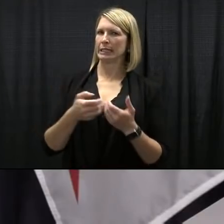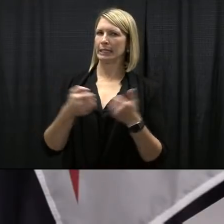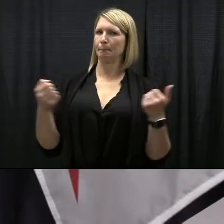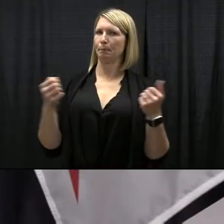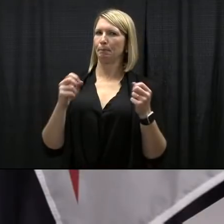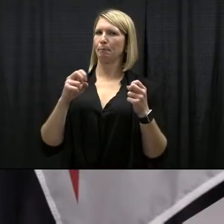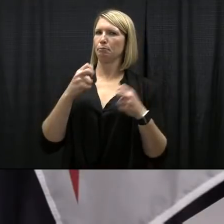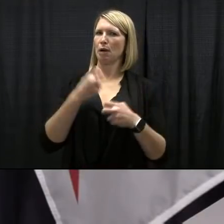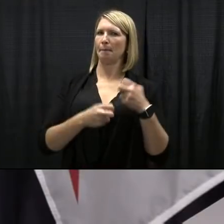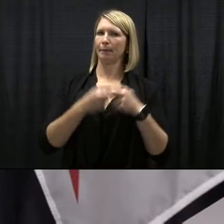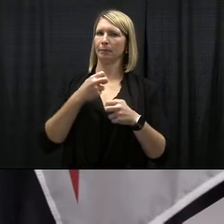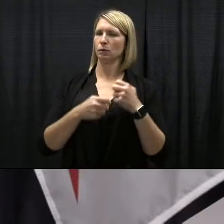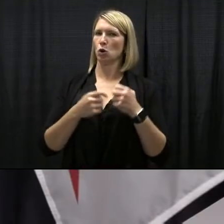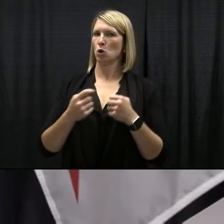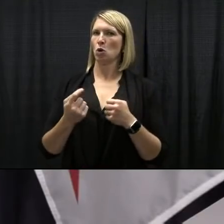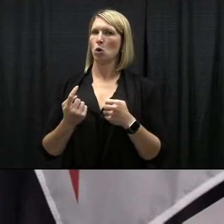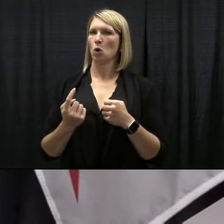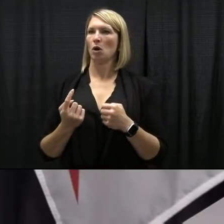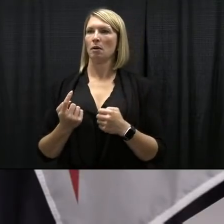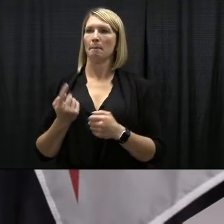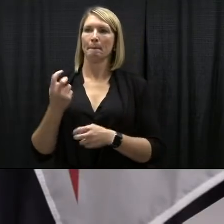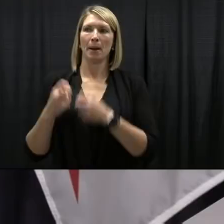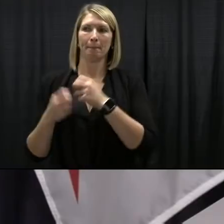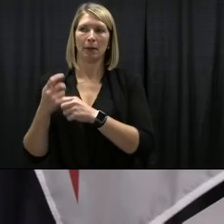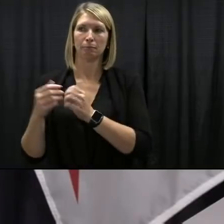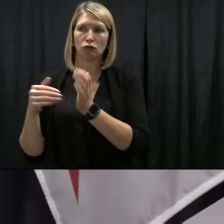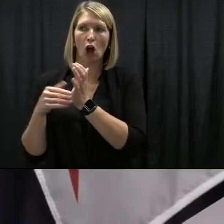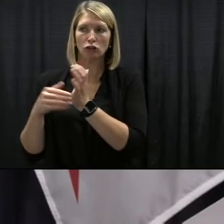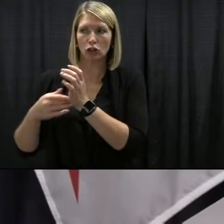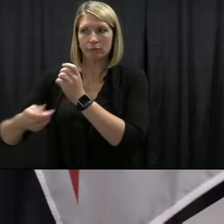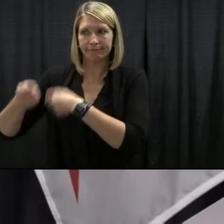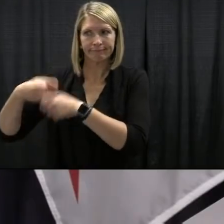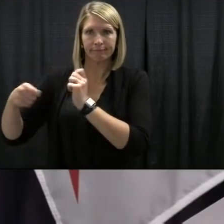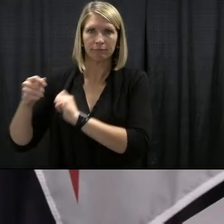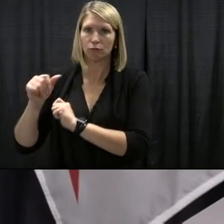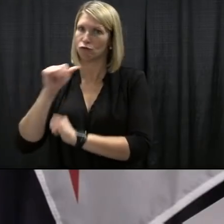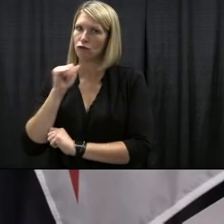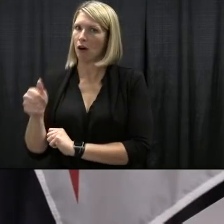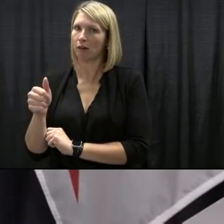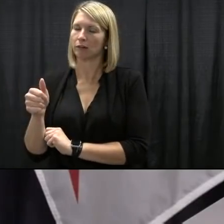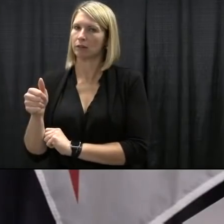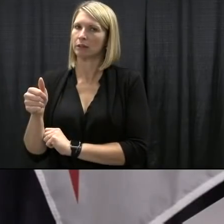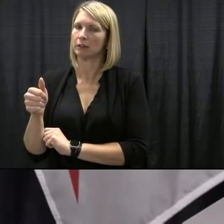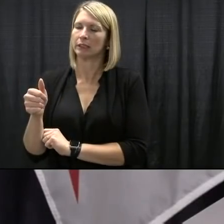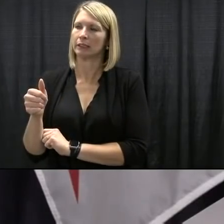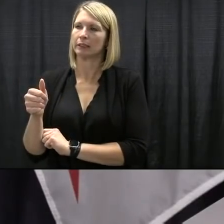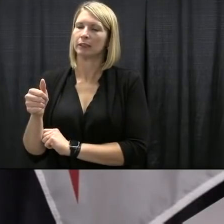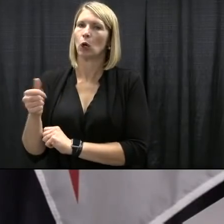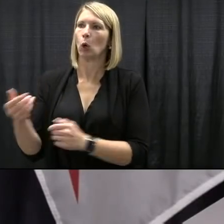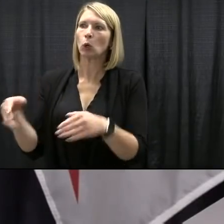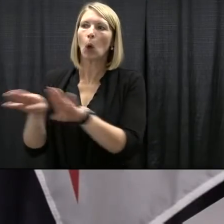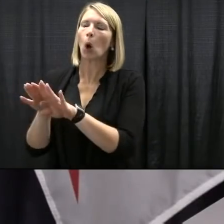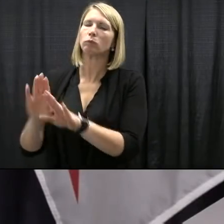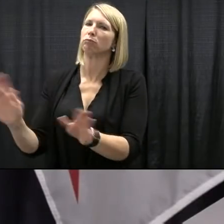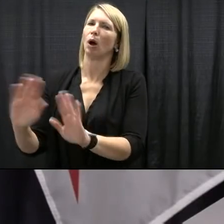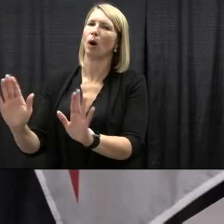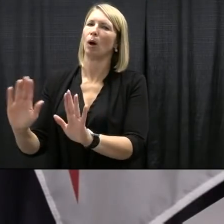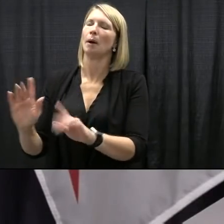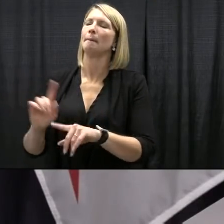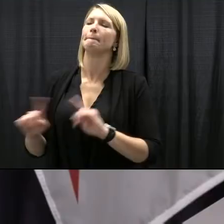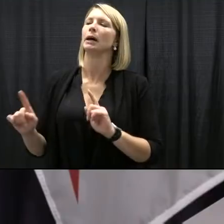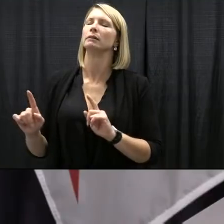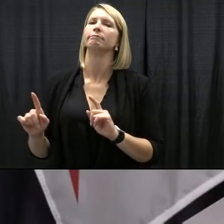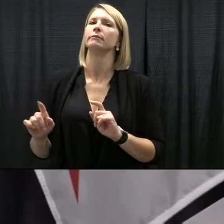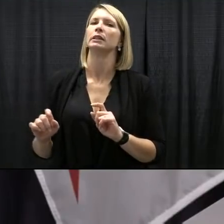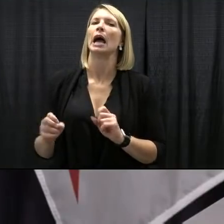feed into an access issue for primary care there. But I'm not aware that significant numbers of healthcare